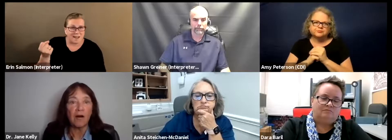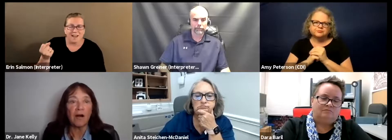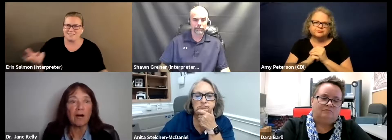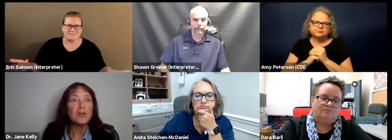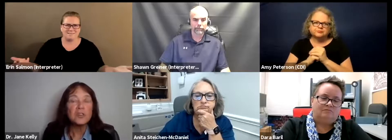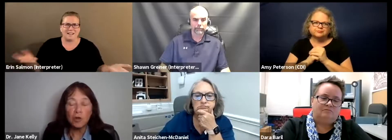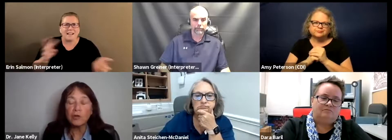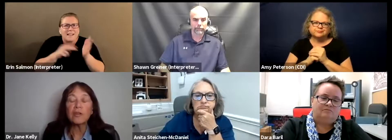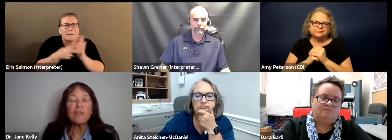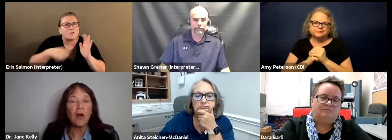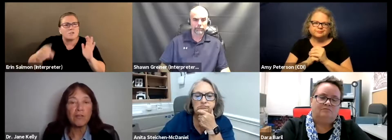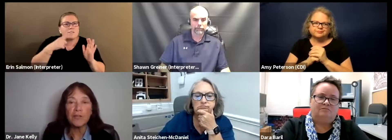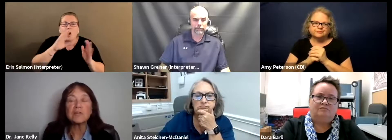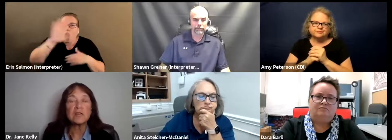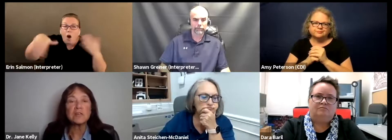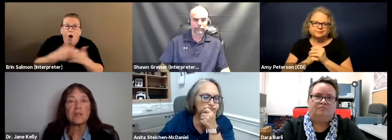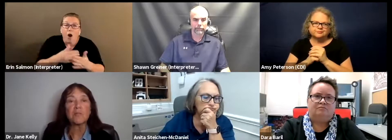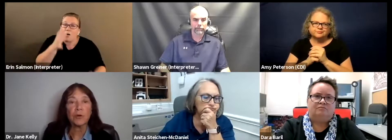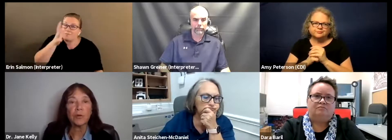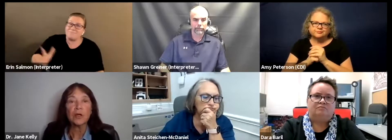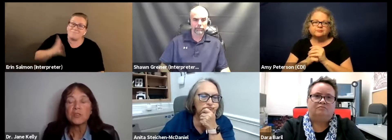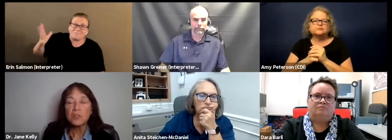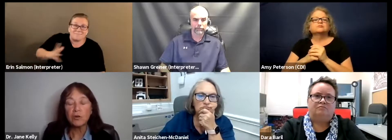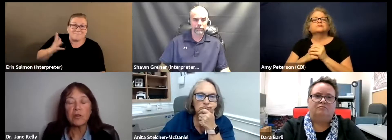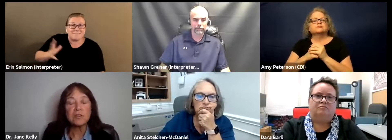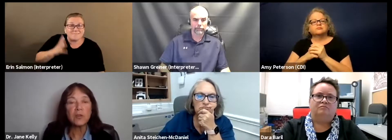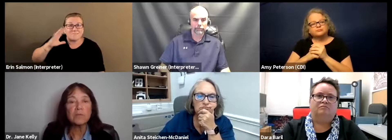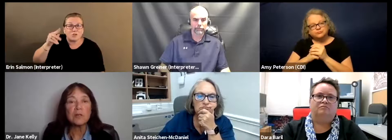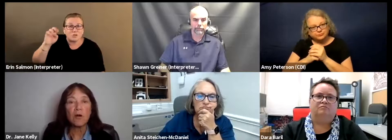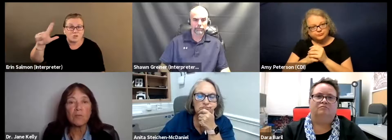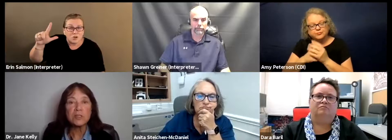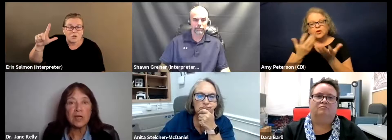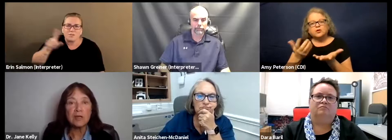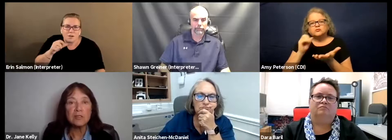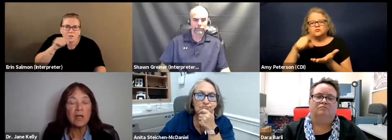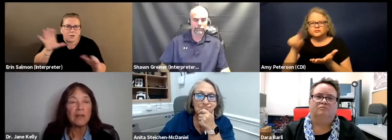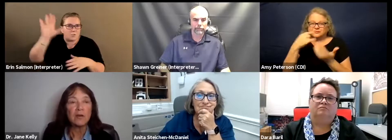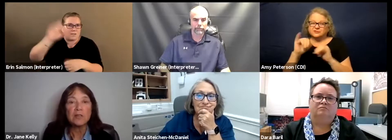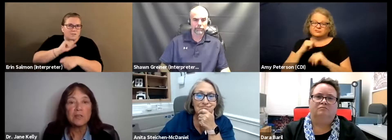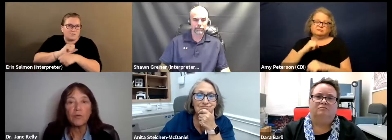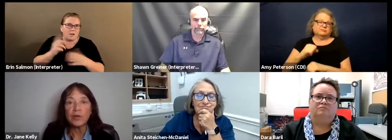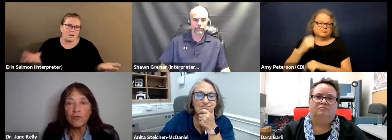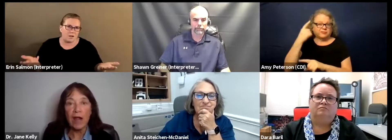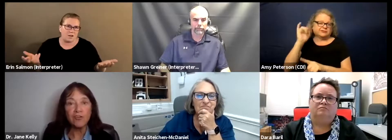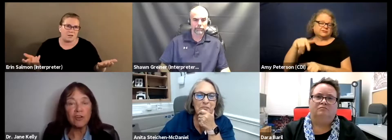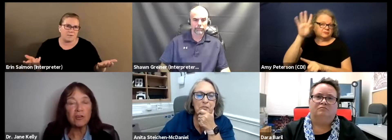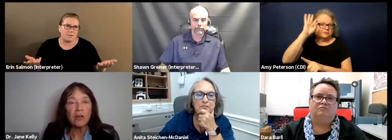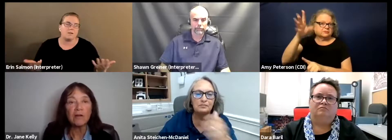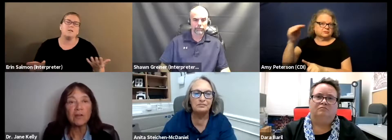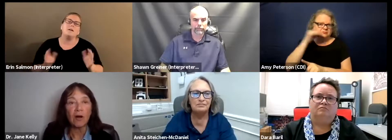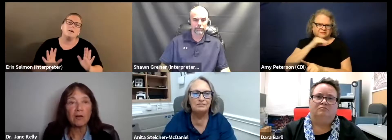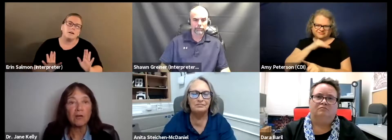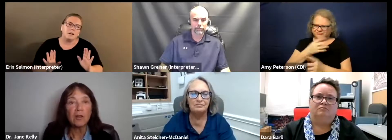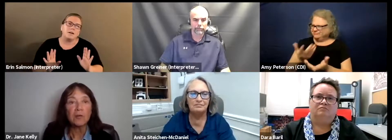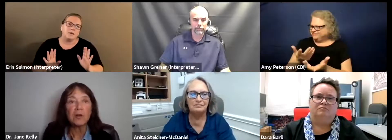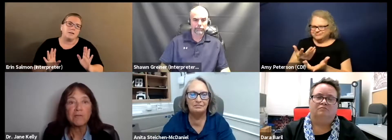think they are. Certainly there are things that slip through. Certainly sometimes there are mistakes and there is a retraction of